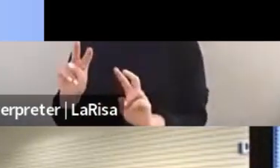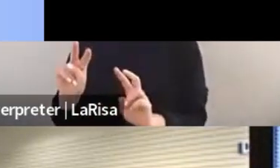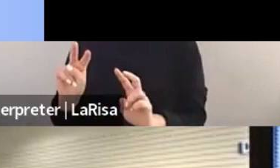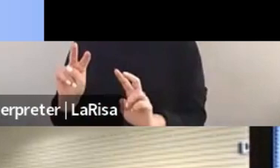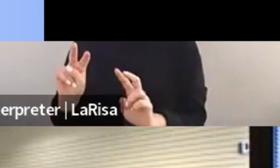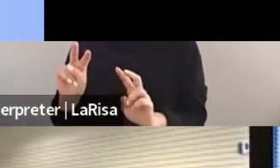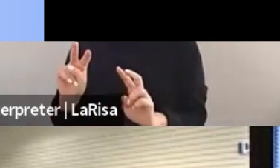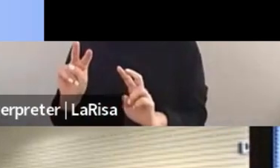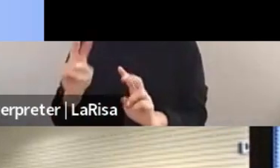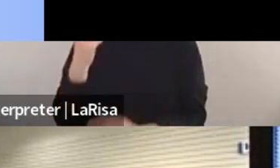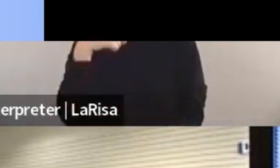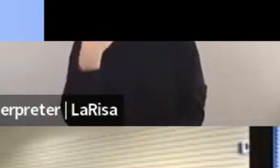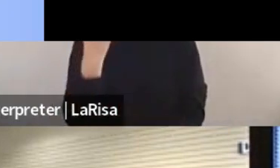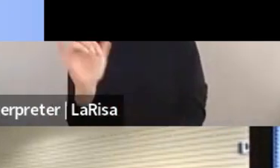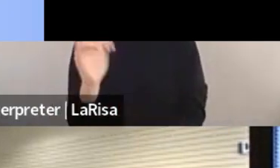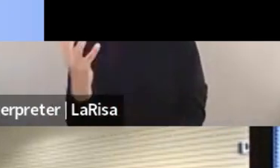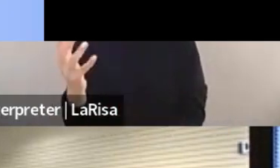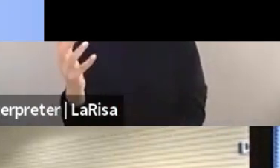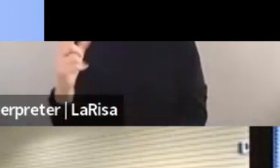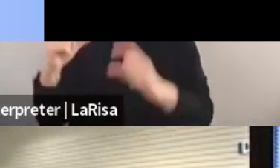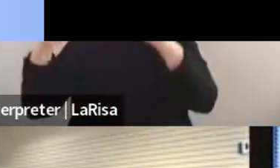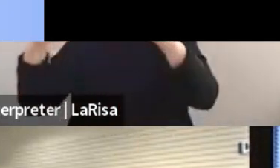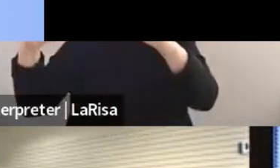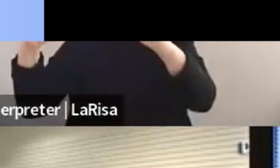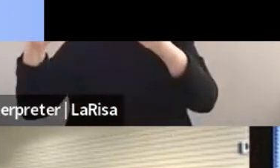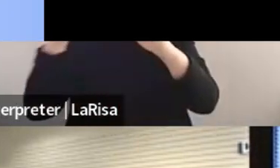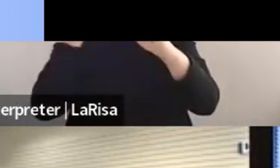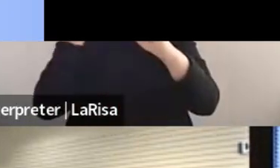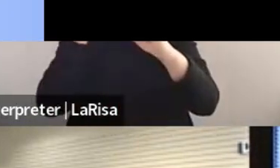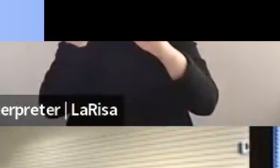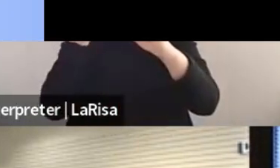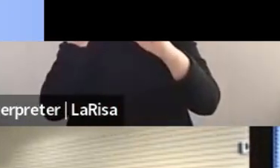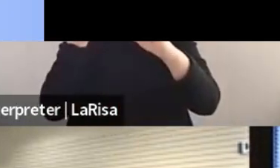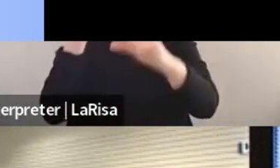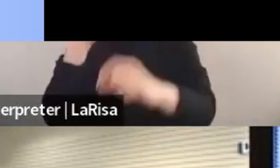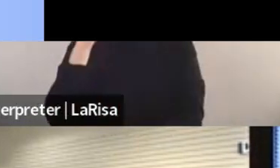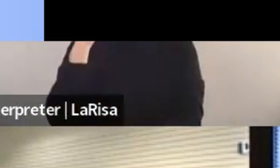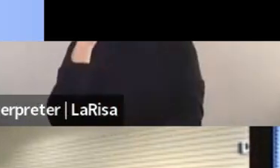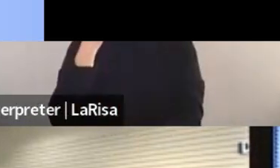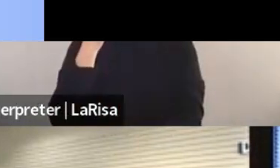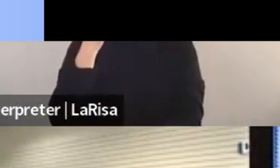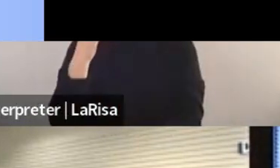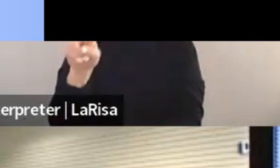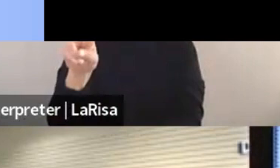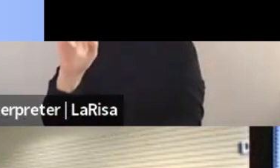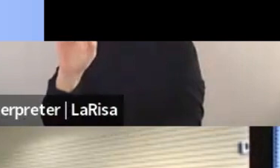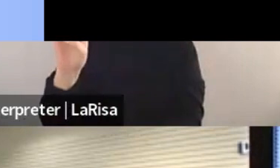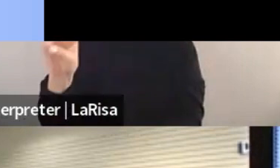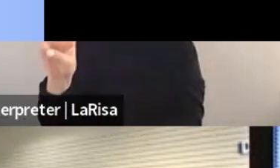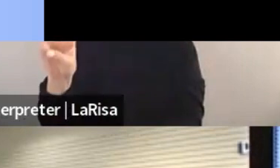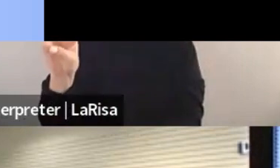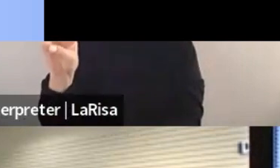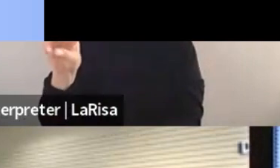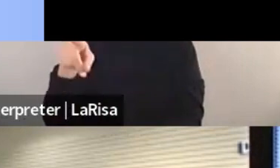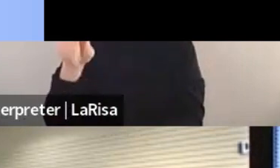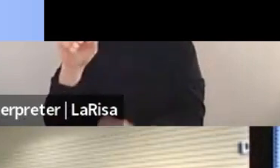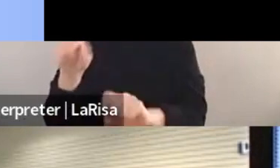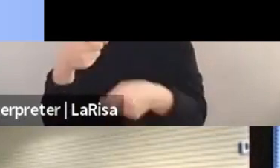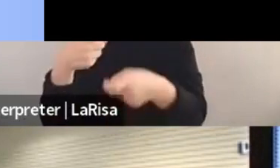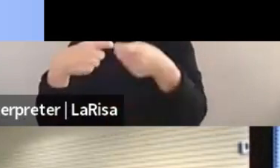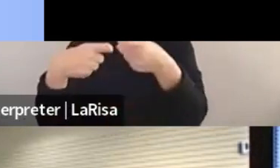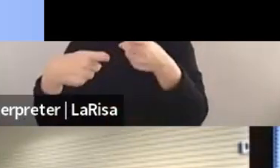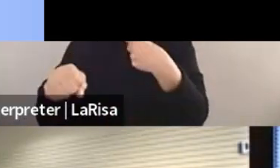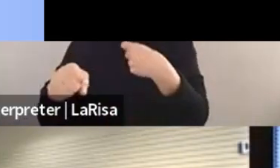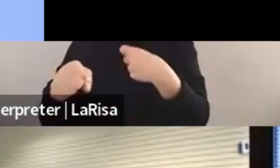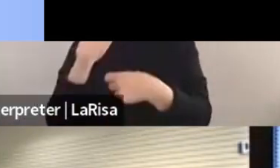If you need to change the view that you're looking at, there is a button. It's a rectangle with 3 dots on top, and it says